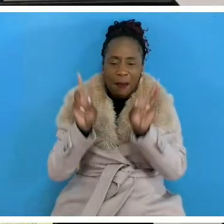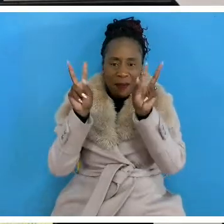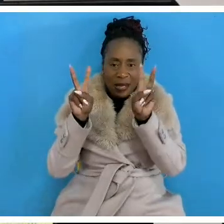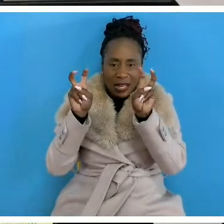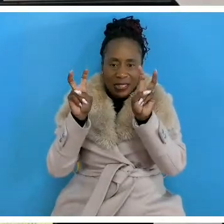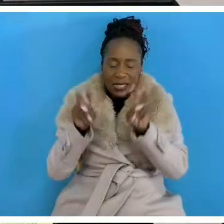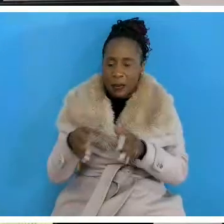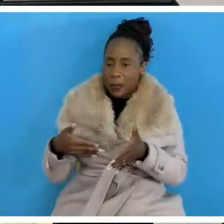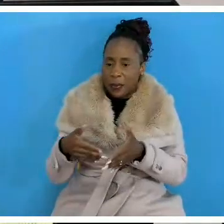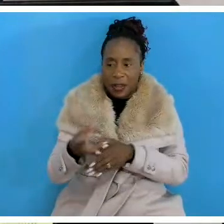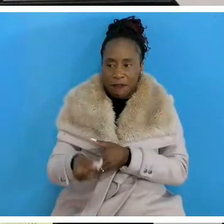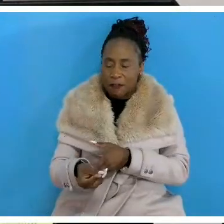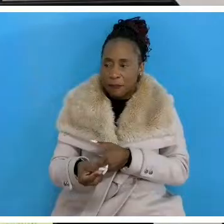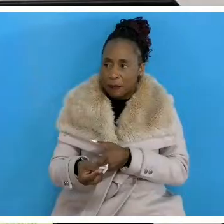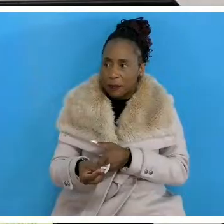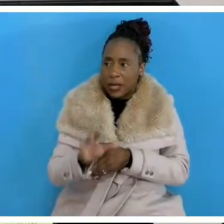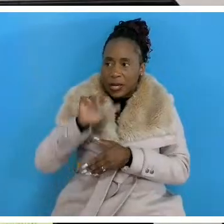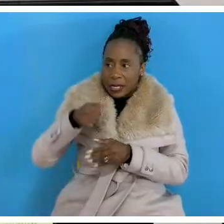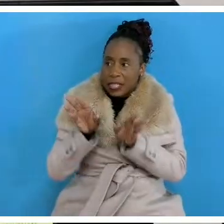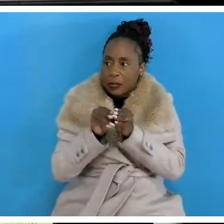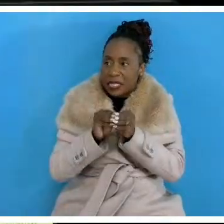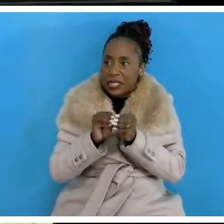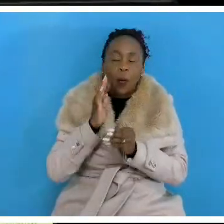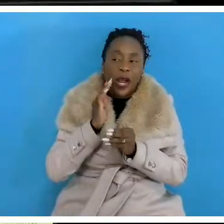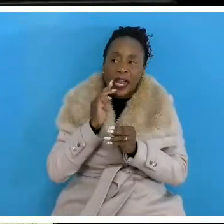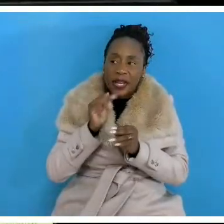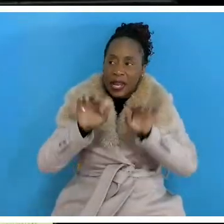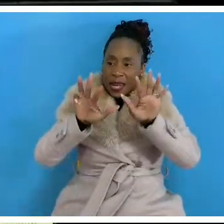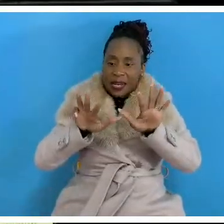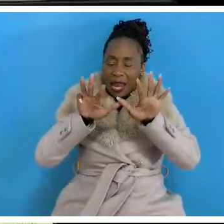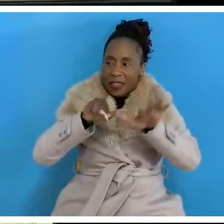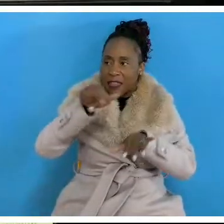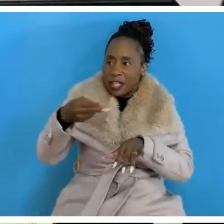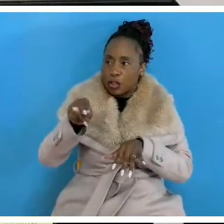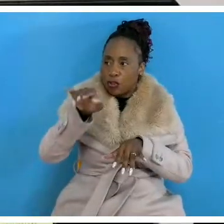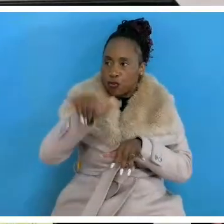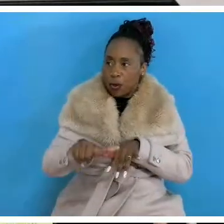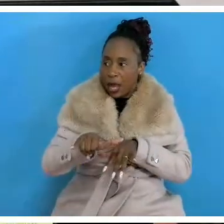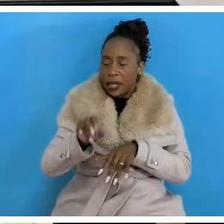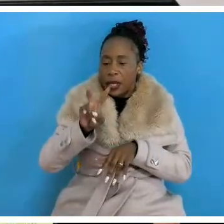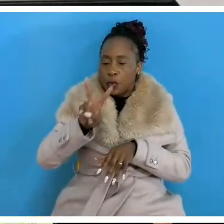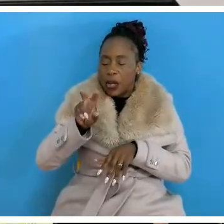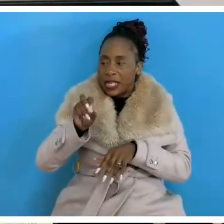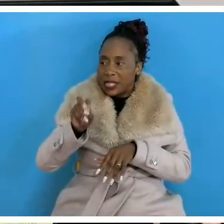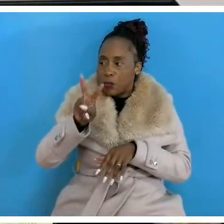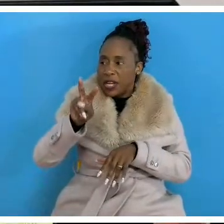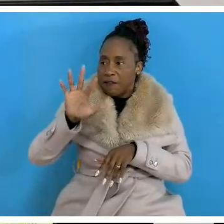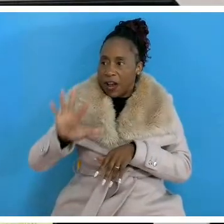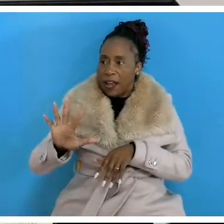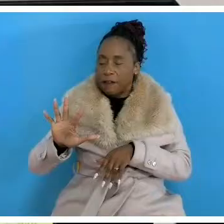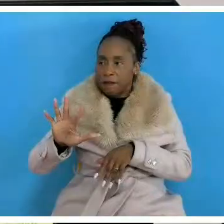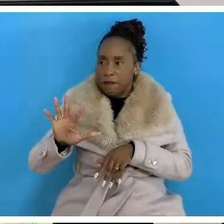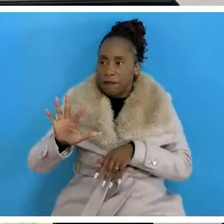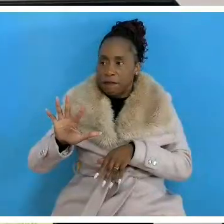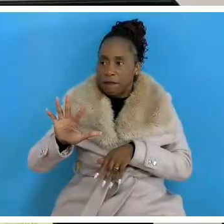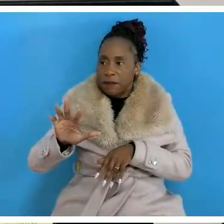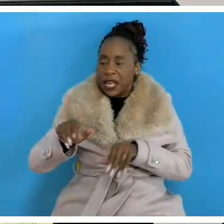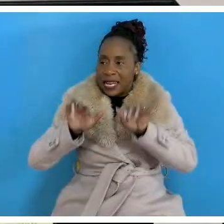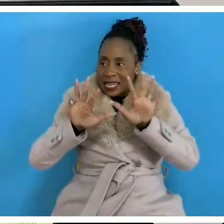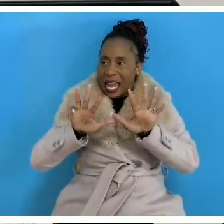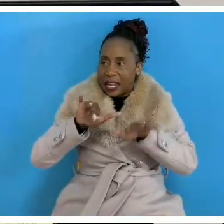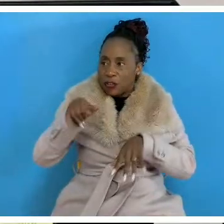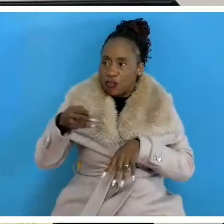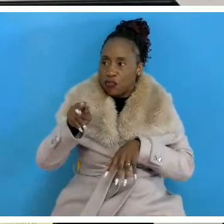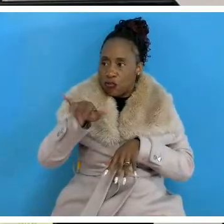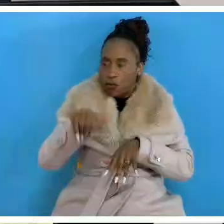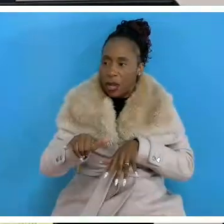And that our next meeting will be on the 9th of July 2025. 9th of July at the Silver